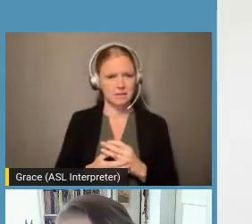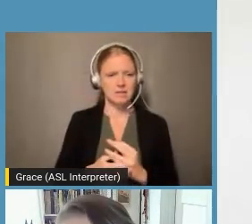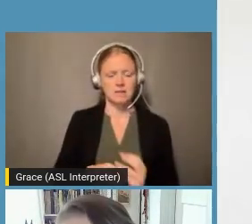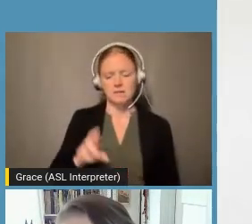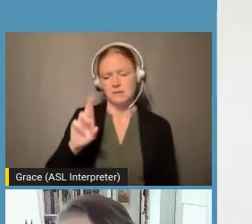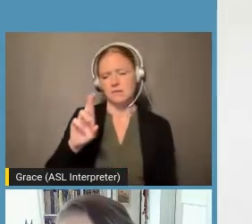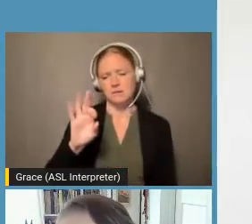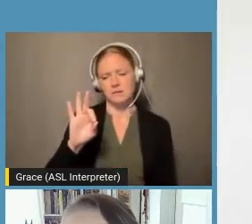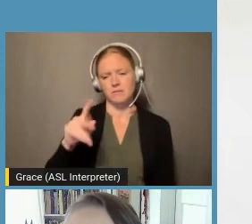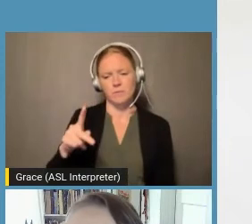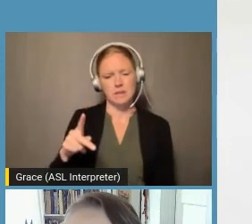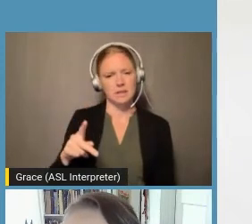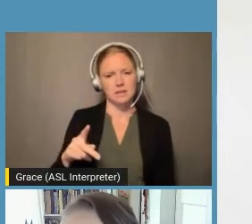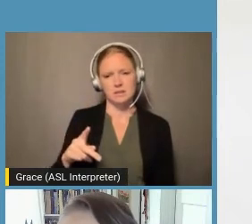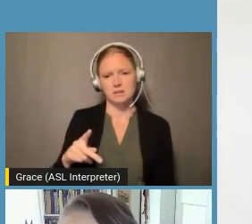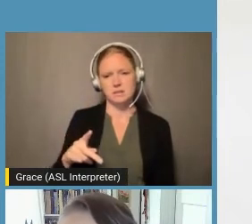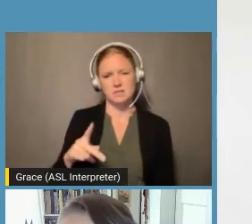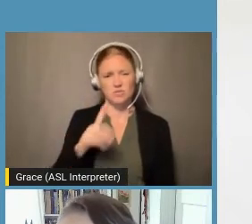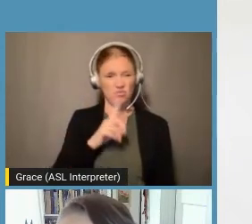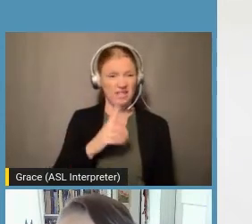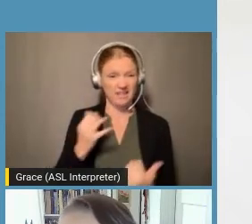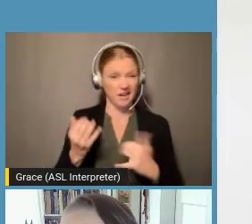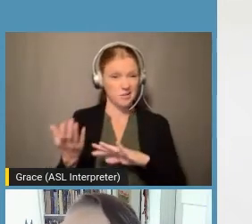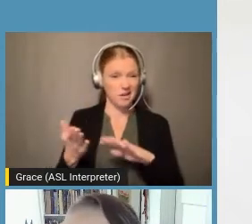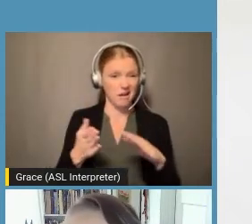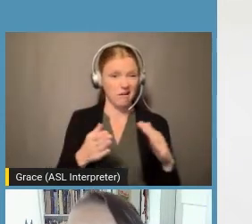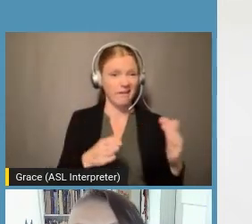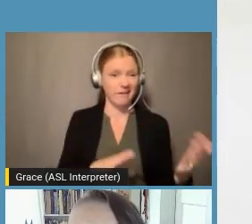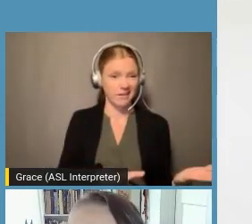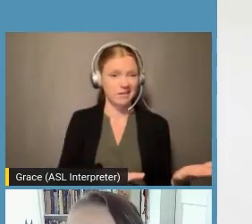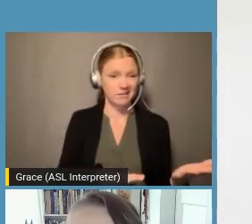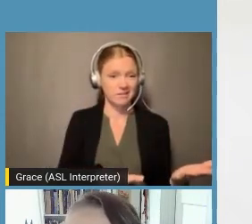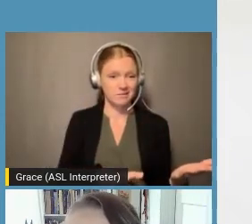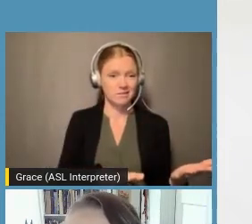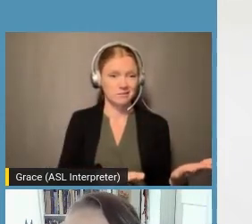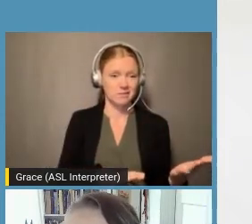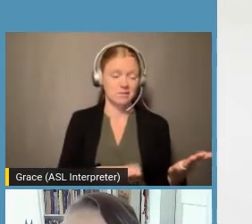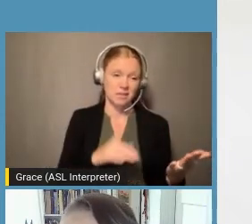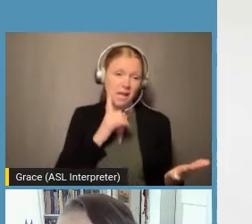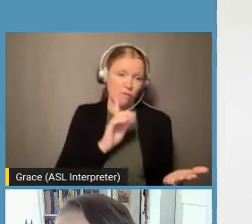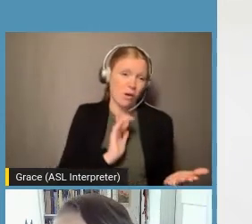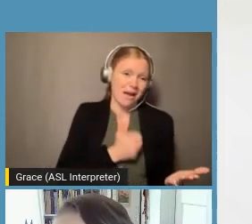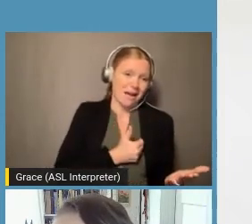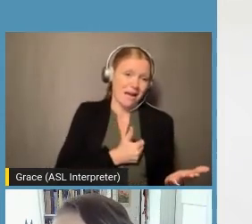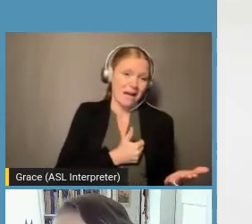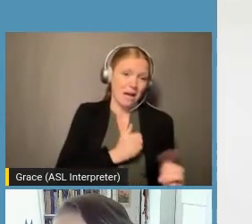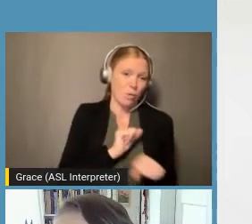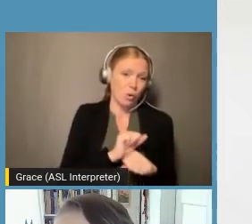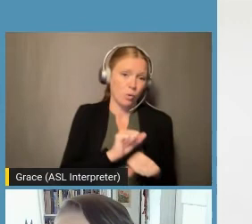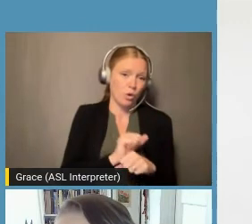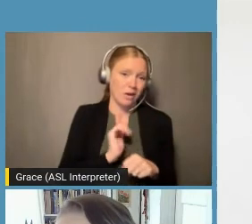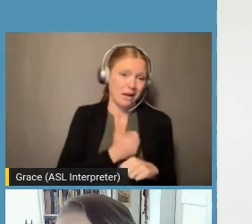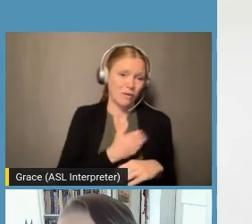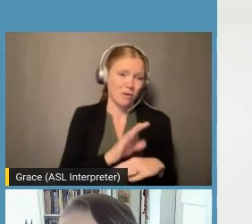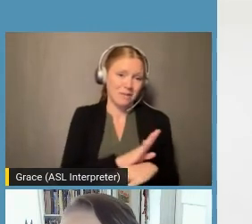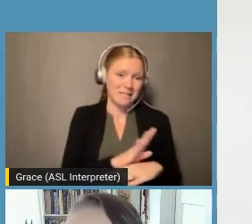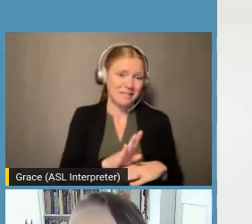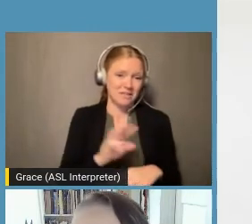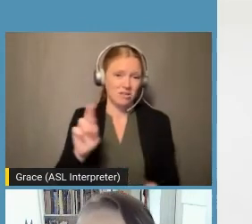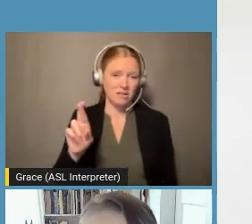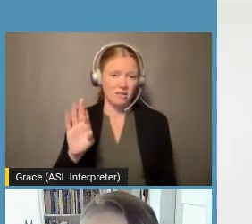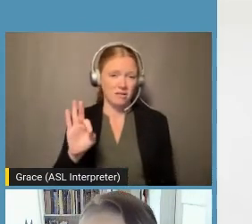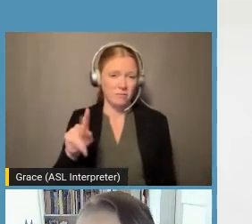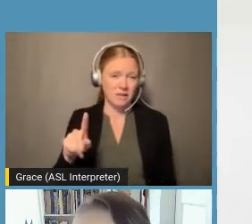RFPs are kind of dying on our side of the industry, right? Like the people